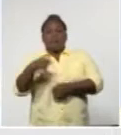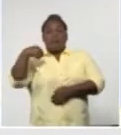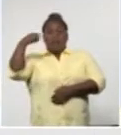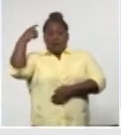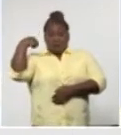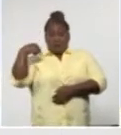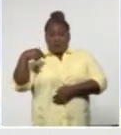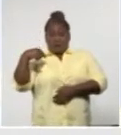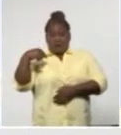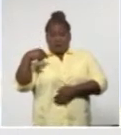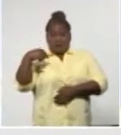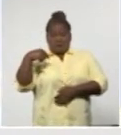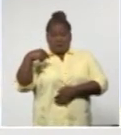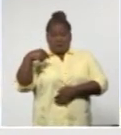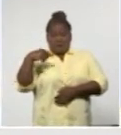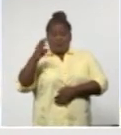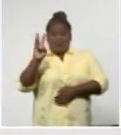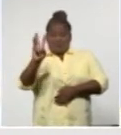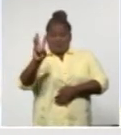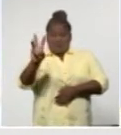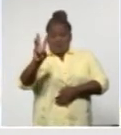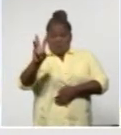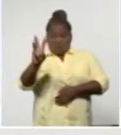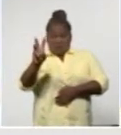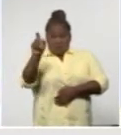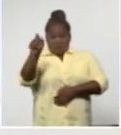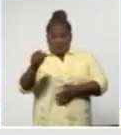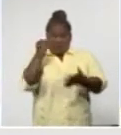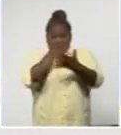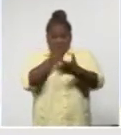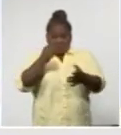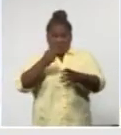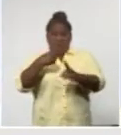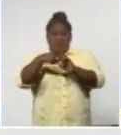1,168 for 50.4%.